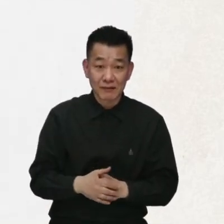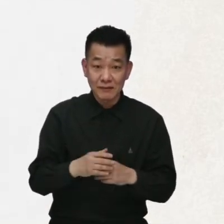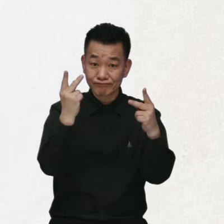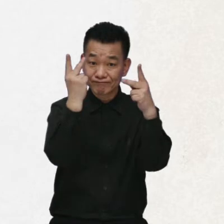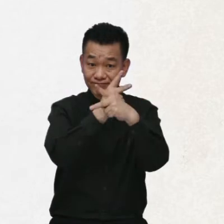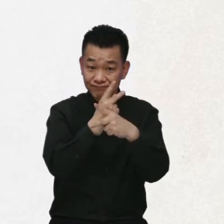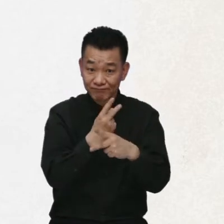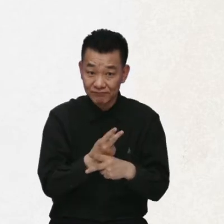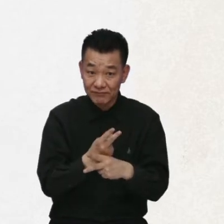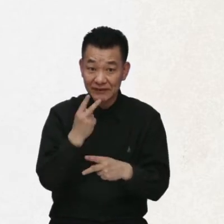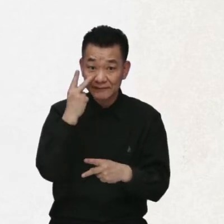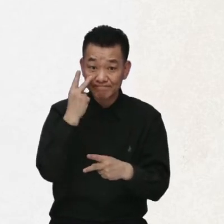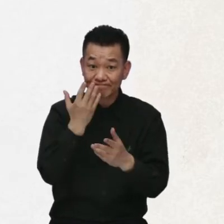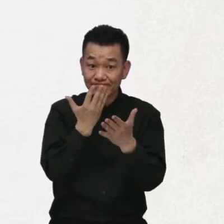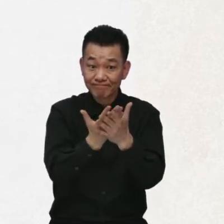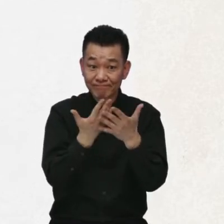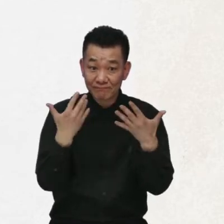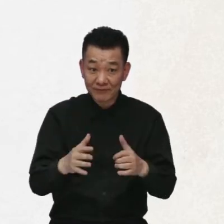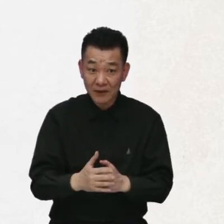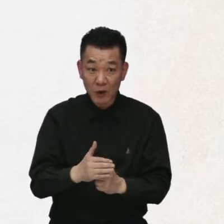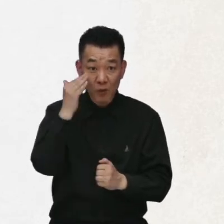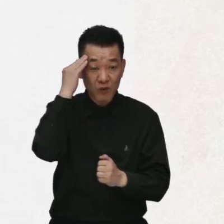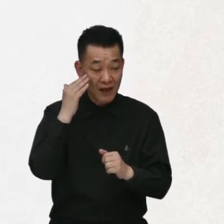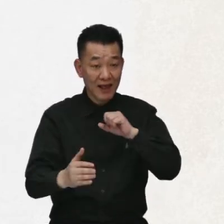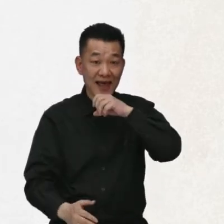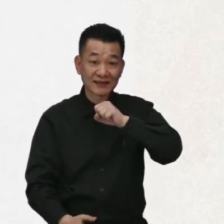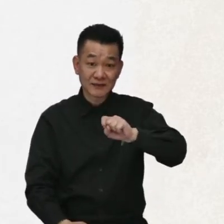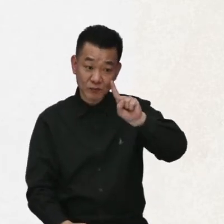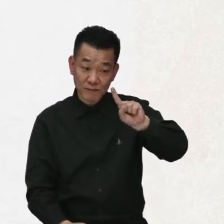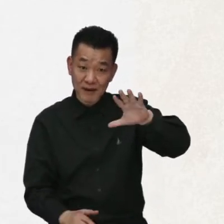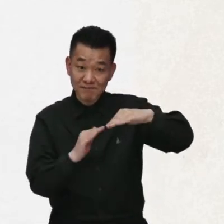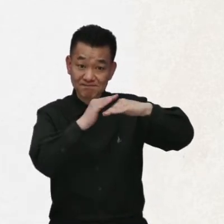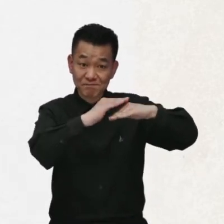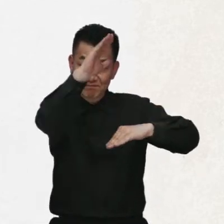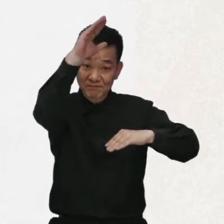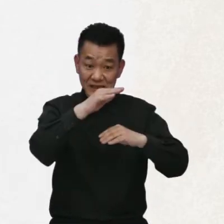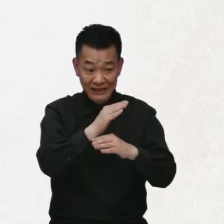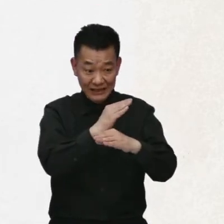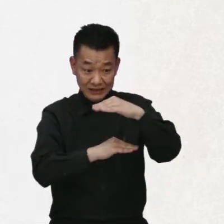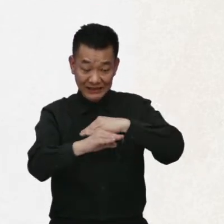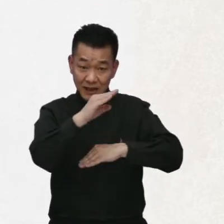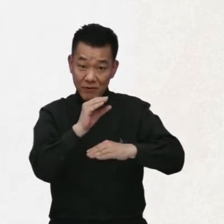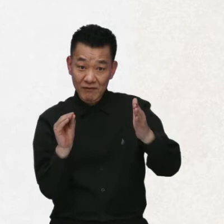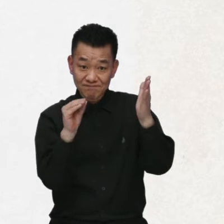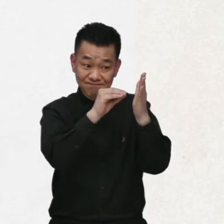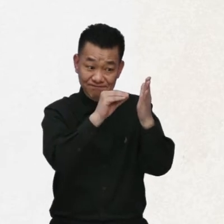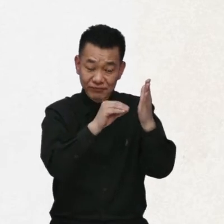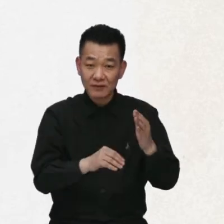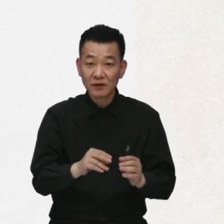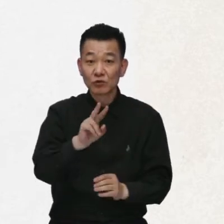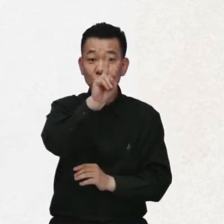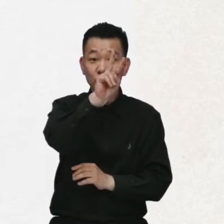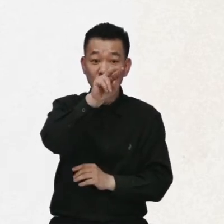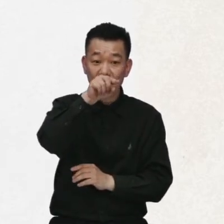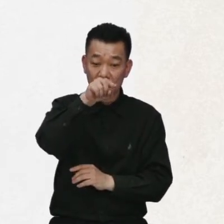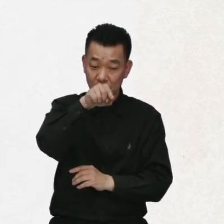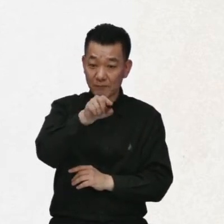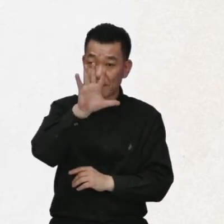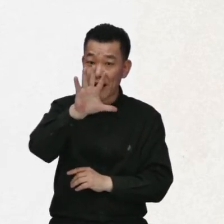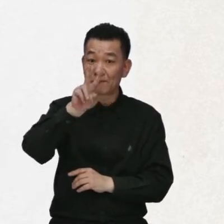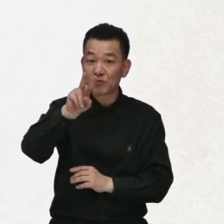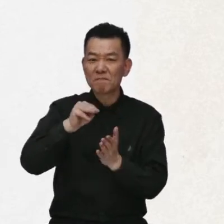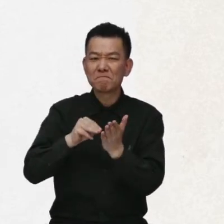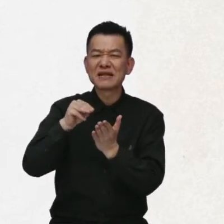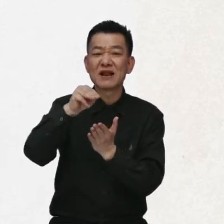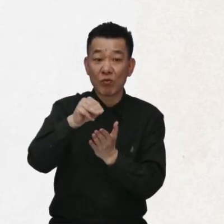This can be found in the statistics as well. Among the 2.52 million registered persons with disabilities aged